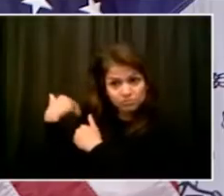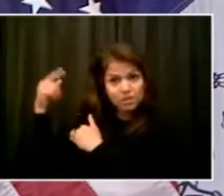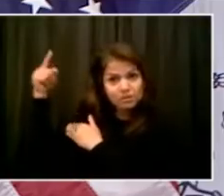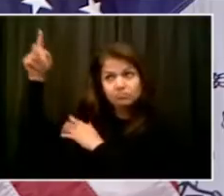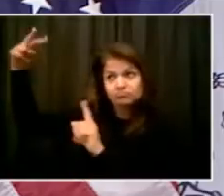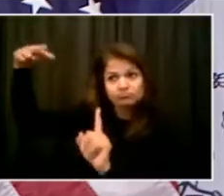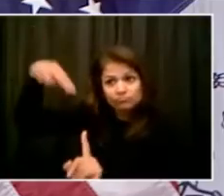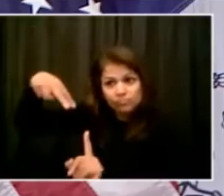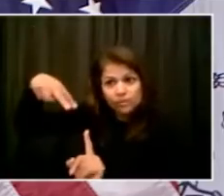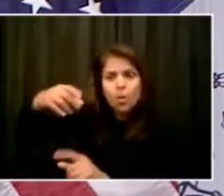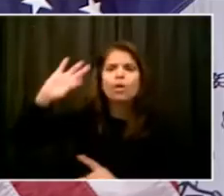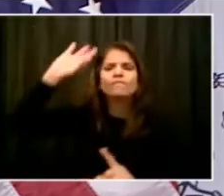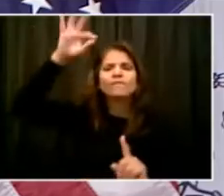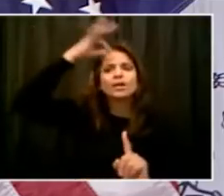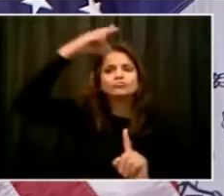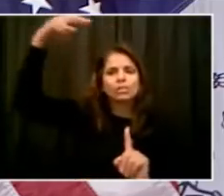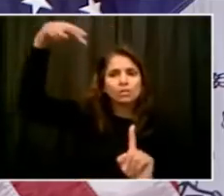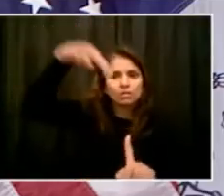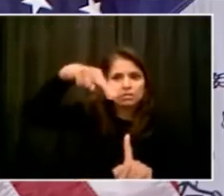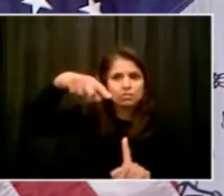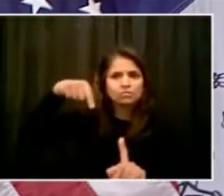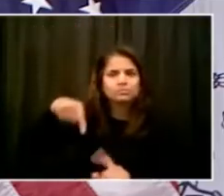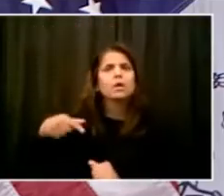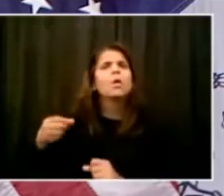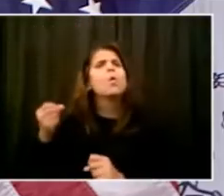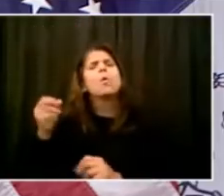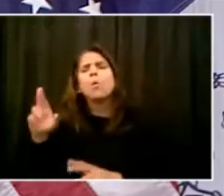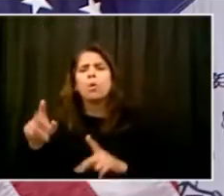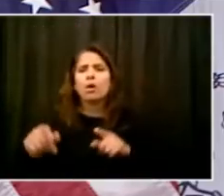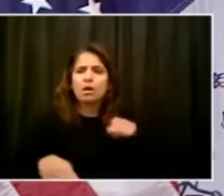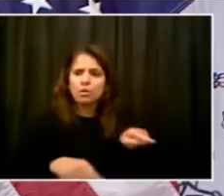to keep our hospitals from being overwhelmed.